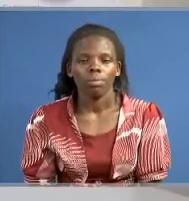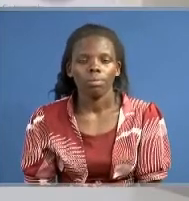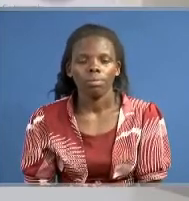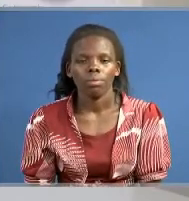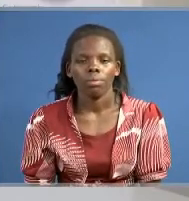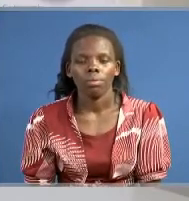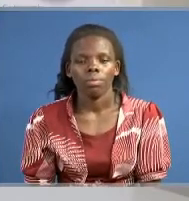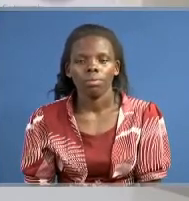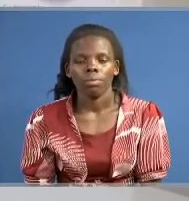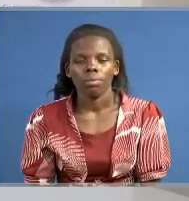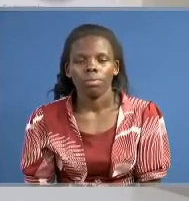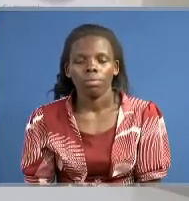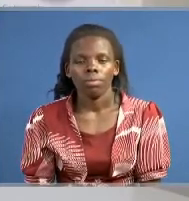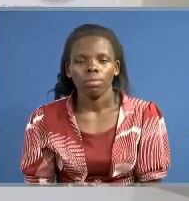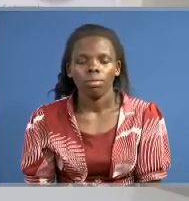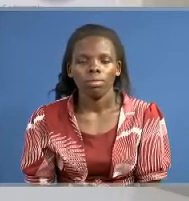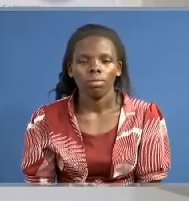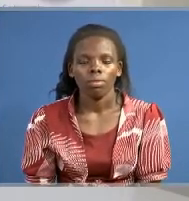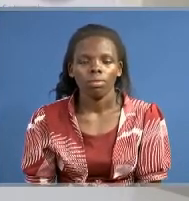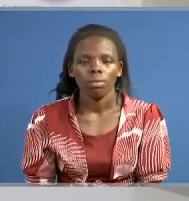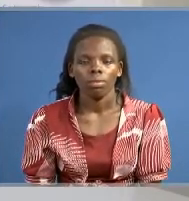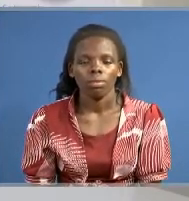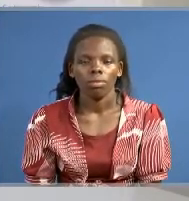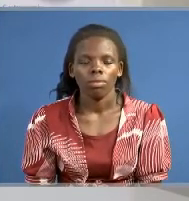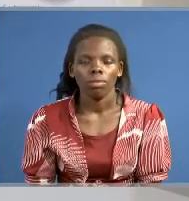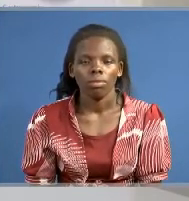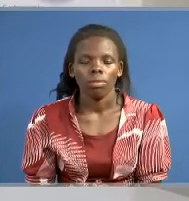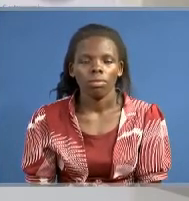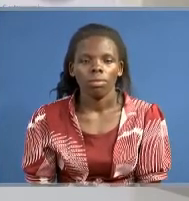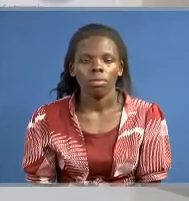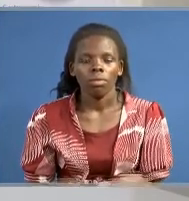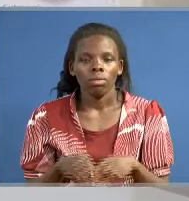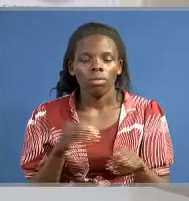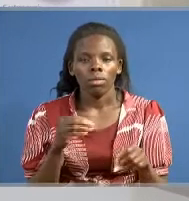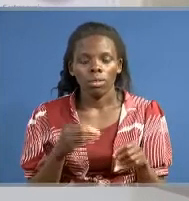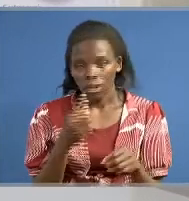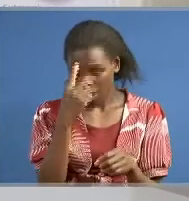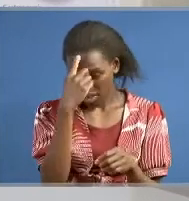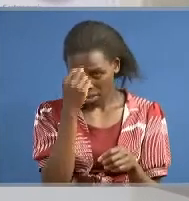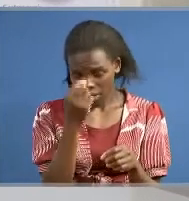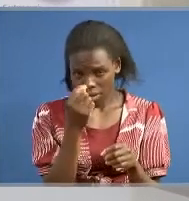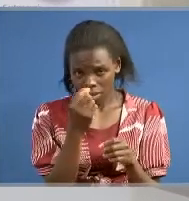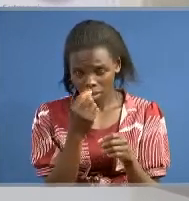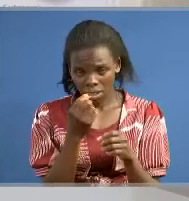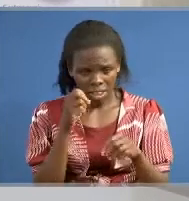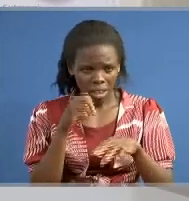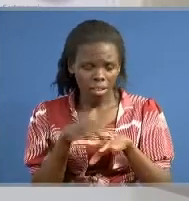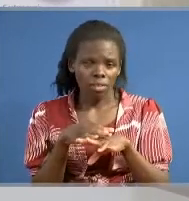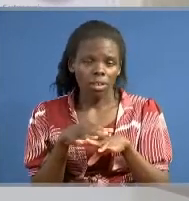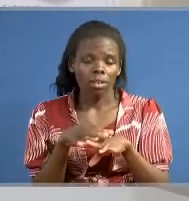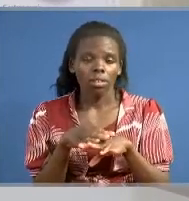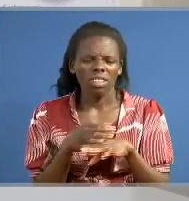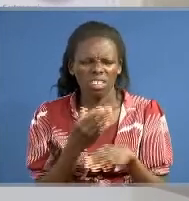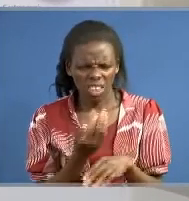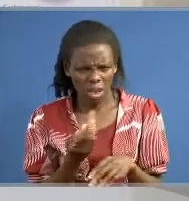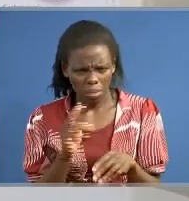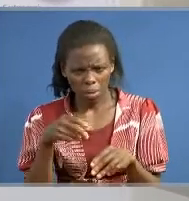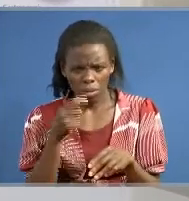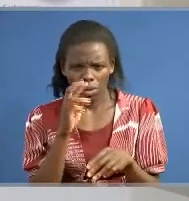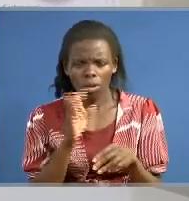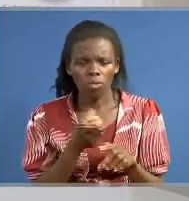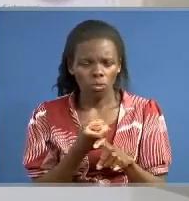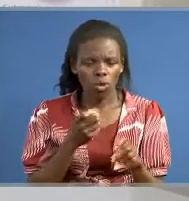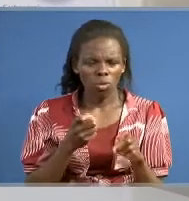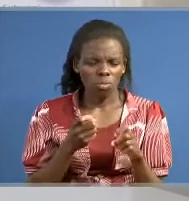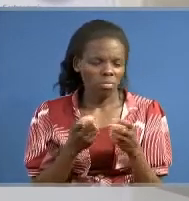type 1 diabetes, which is mostly an autoimmune disease. It affects young people from